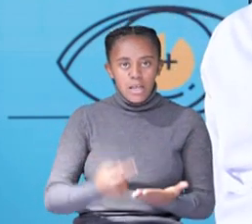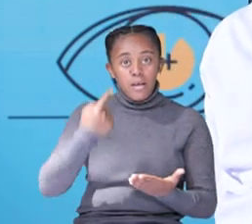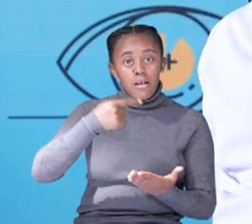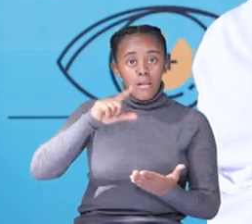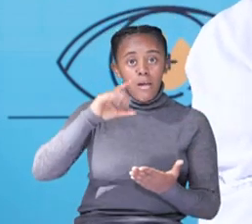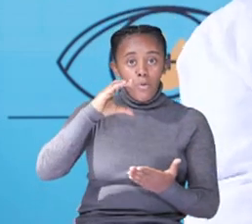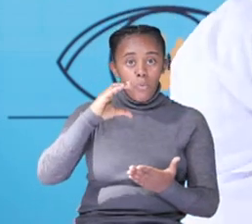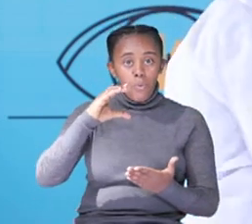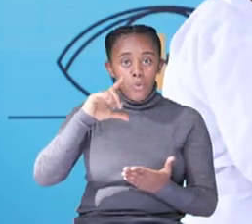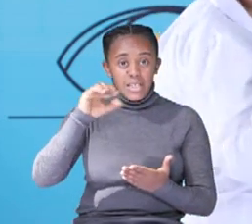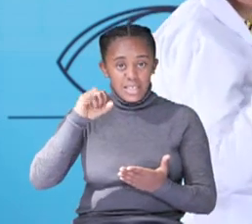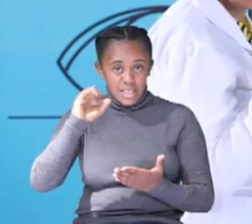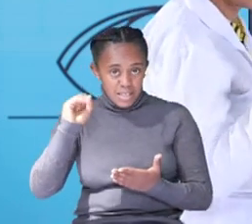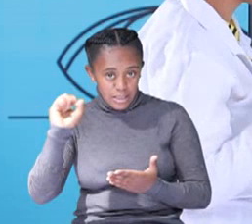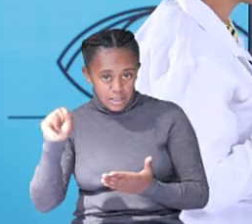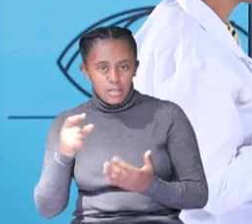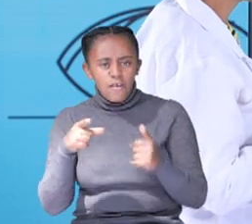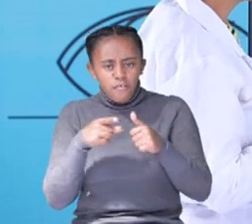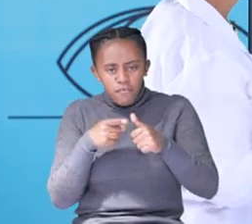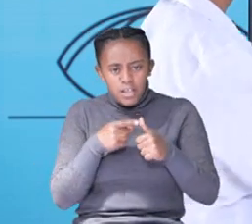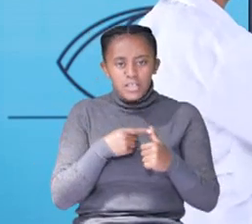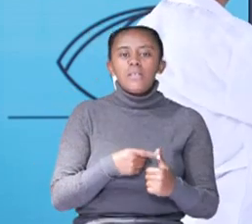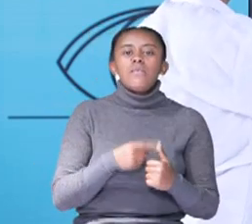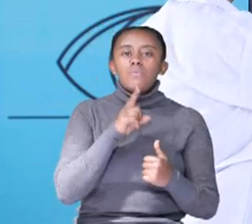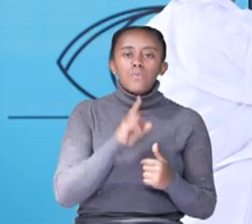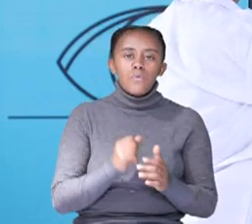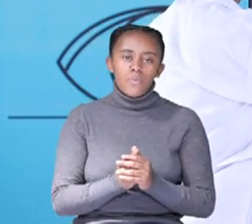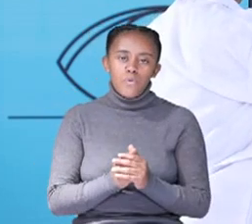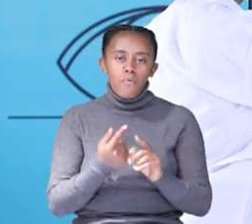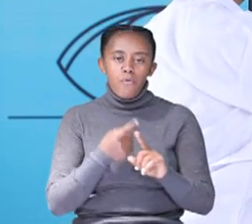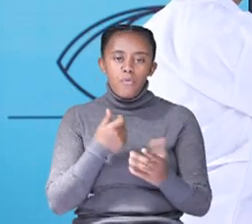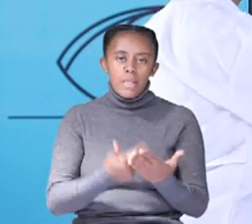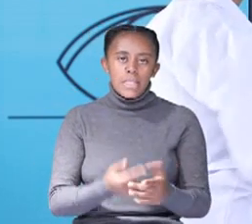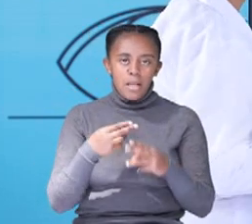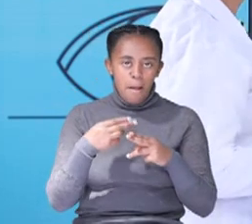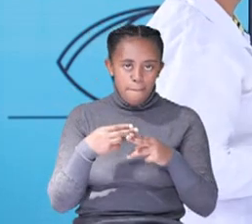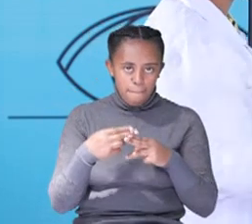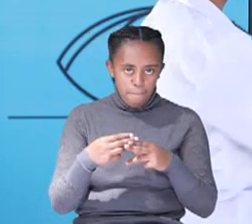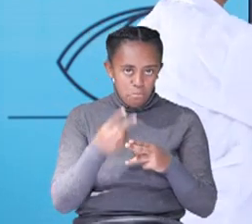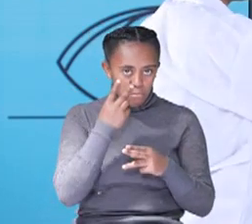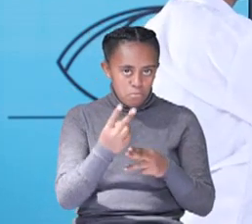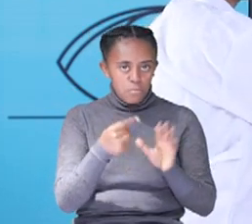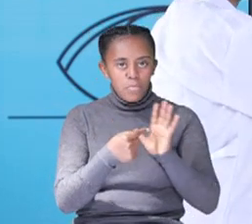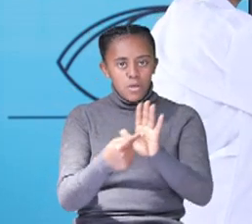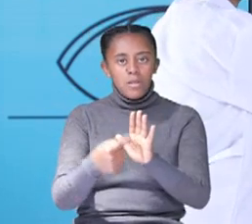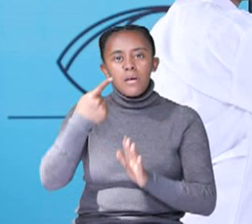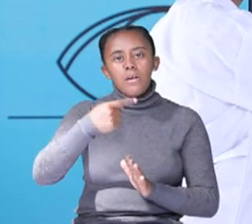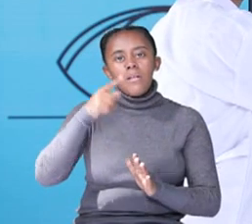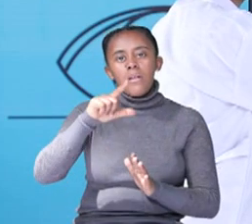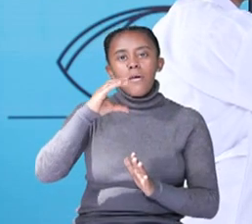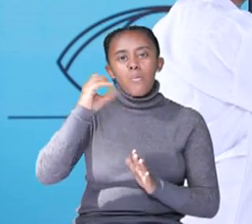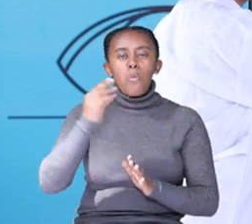Glycolysis is the first stage of cellular respiration, and from its name, it indicates that glyco